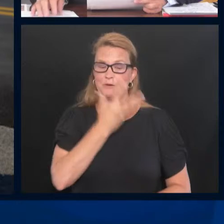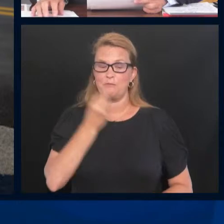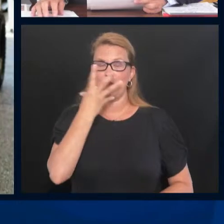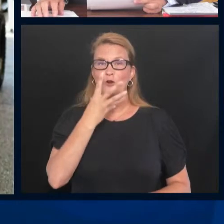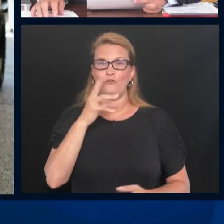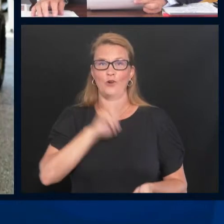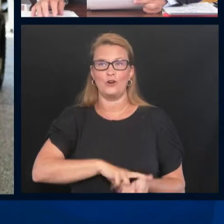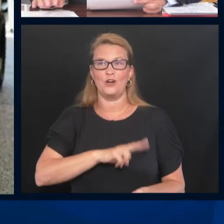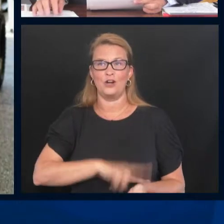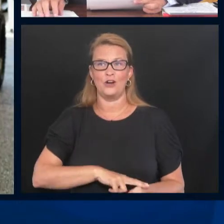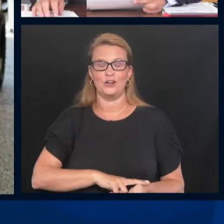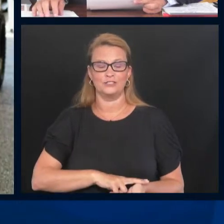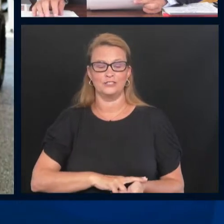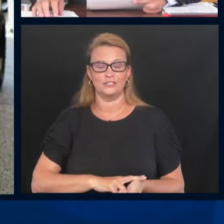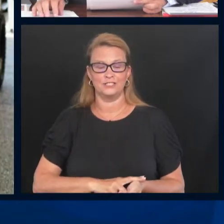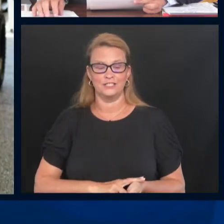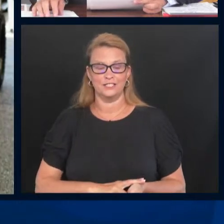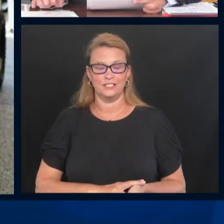nurse,